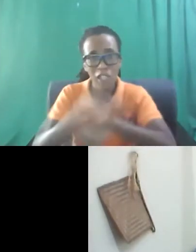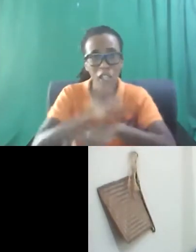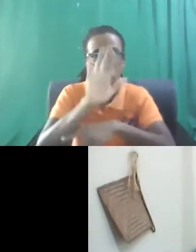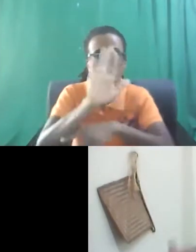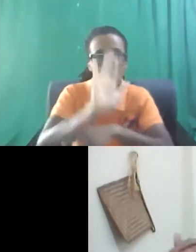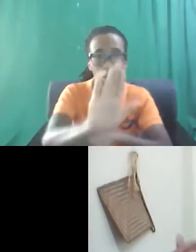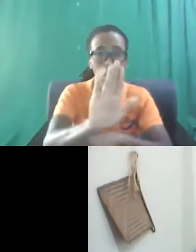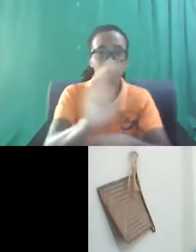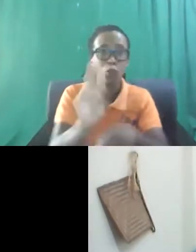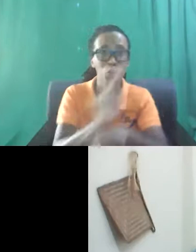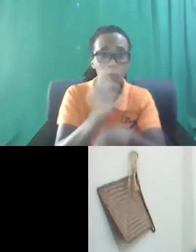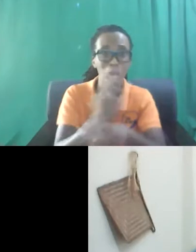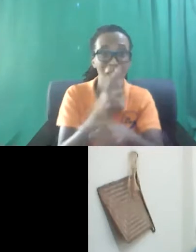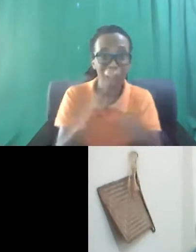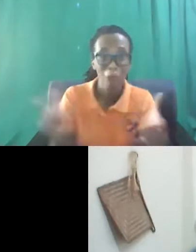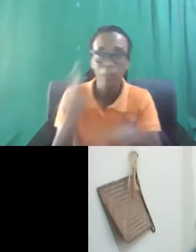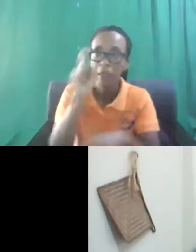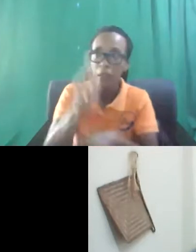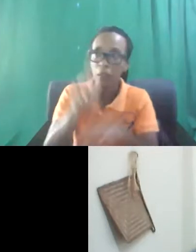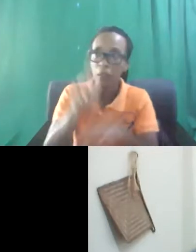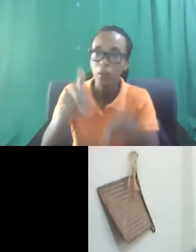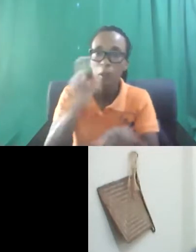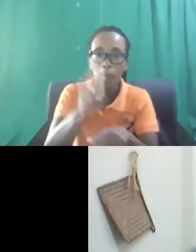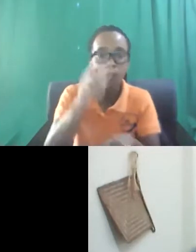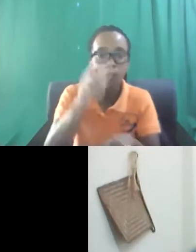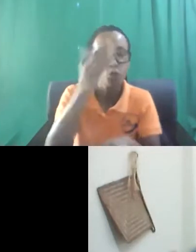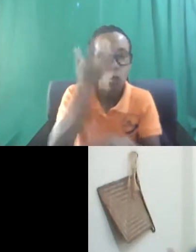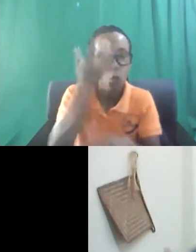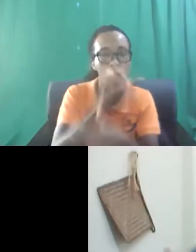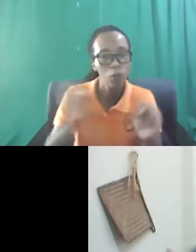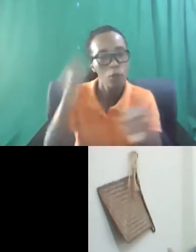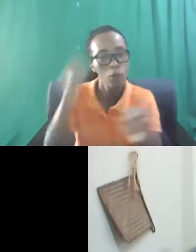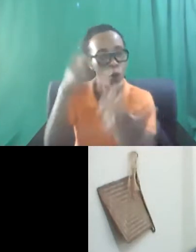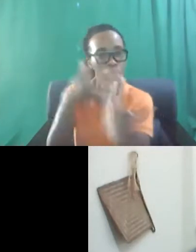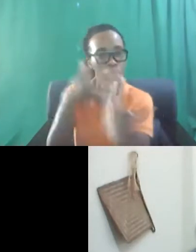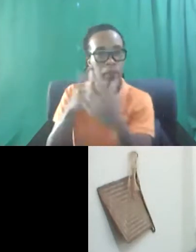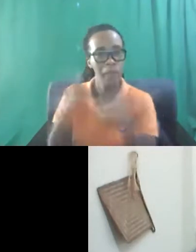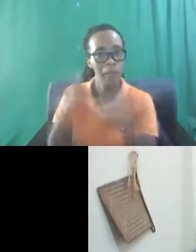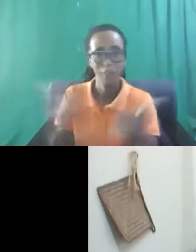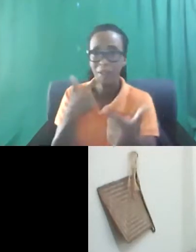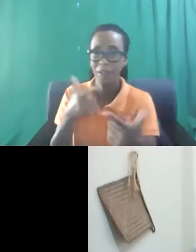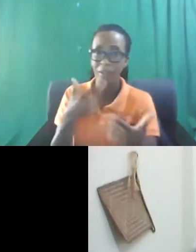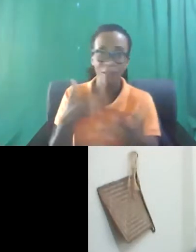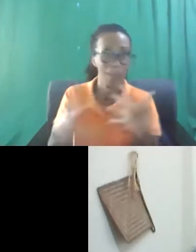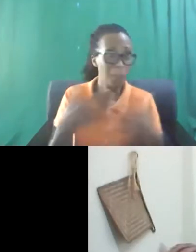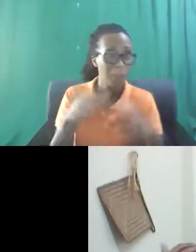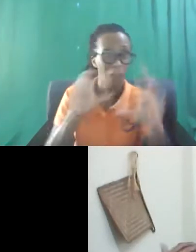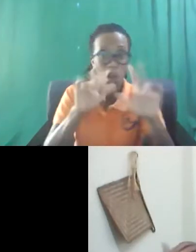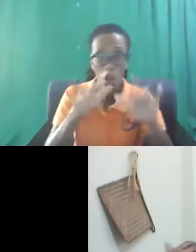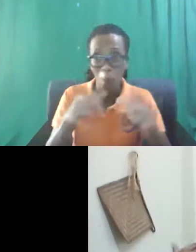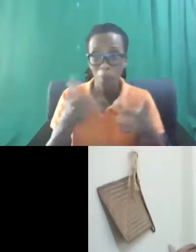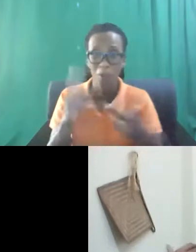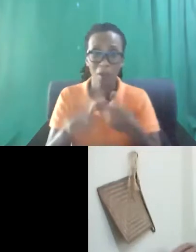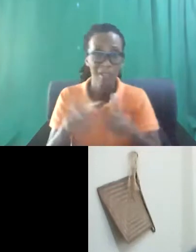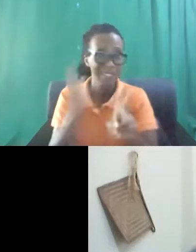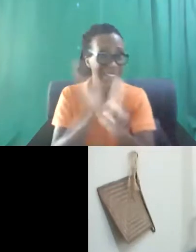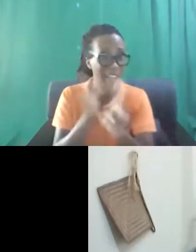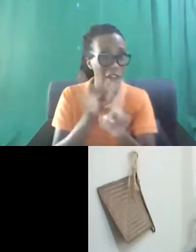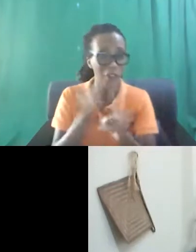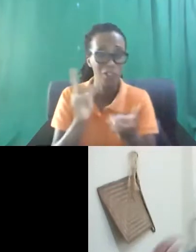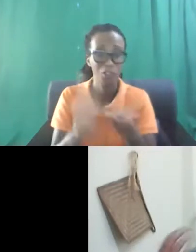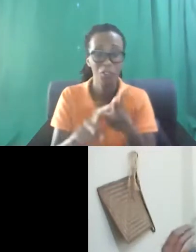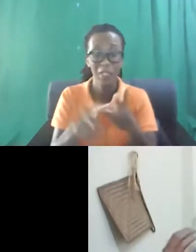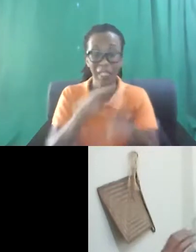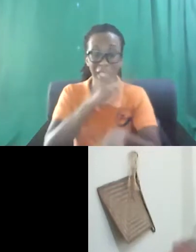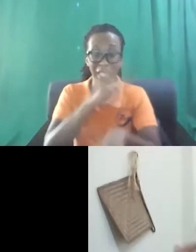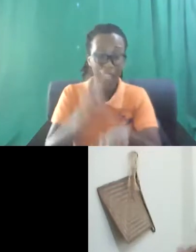we need someone who knows about linguistics in it. Doesn't matter, like, if you do computer science or psychology or natural language